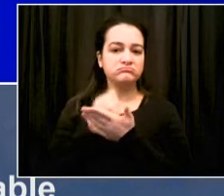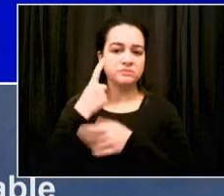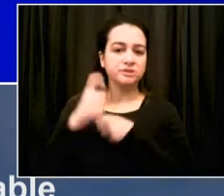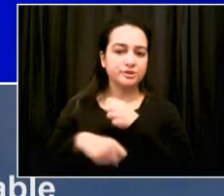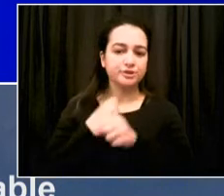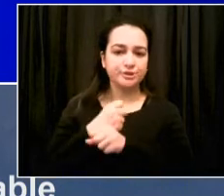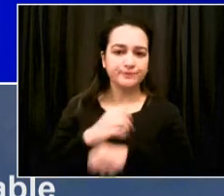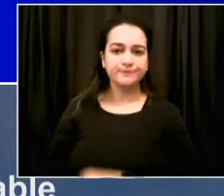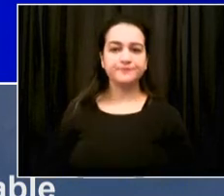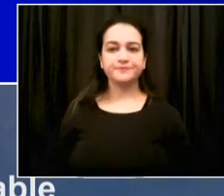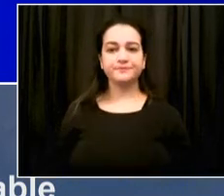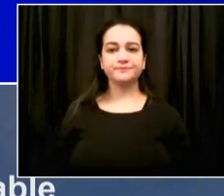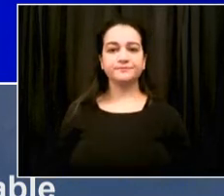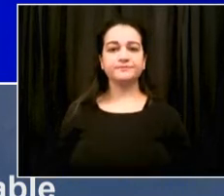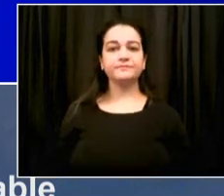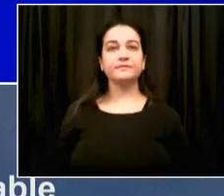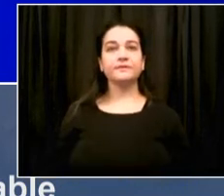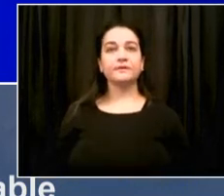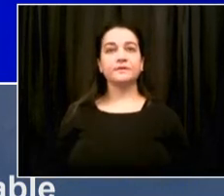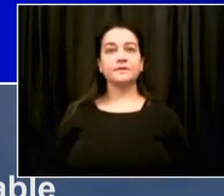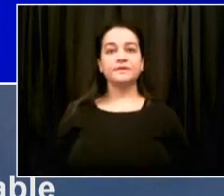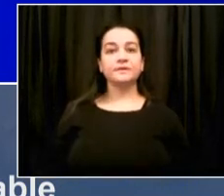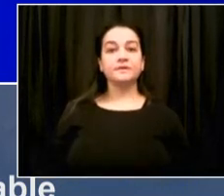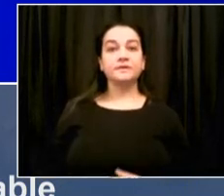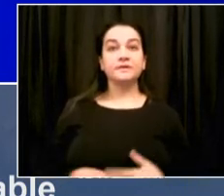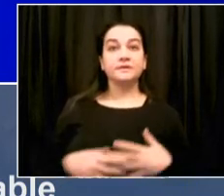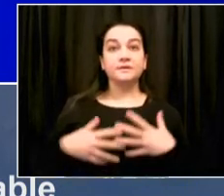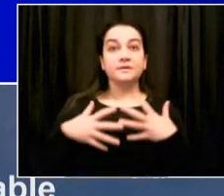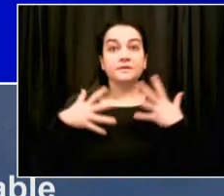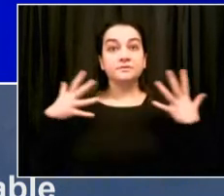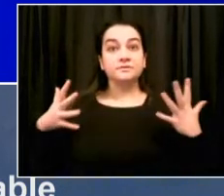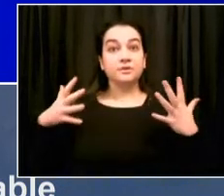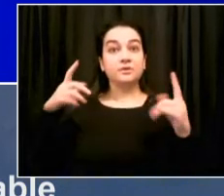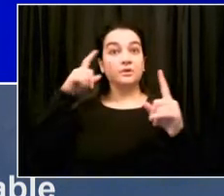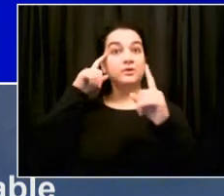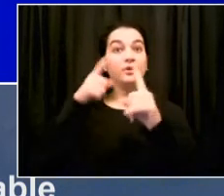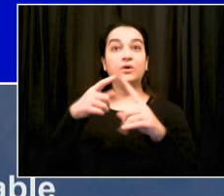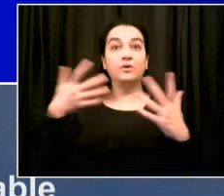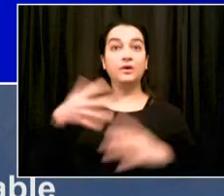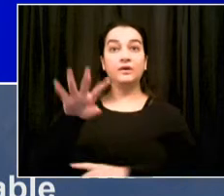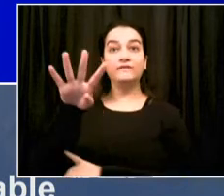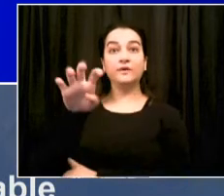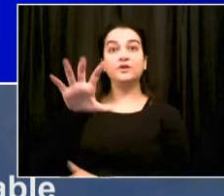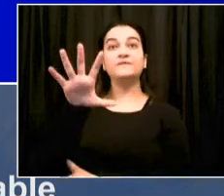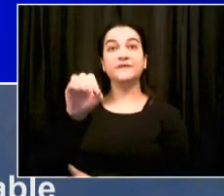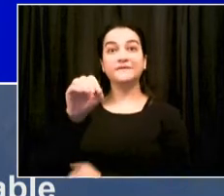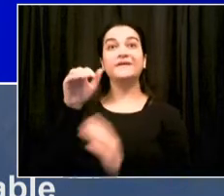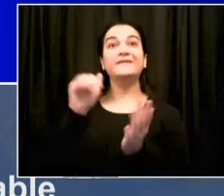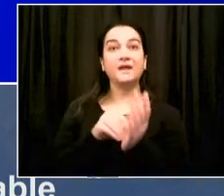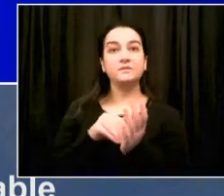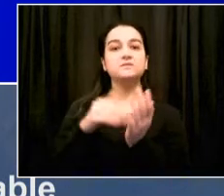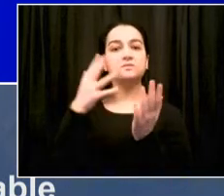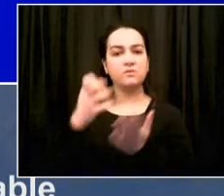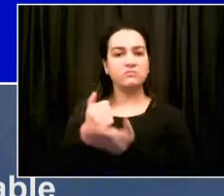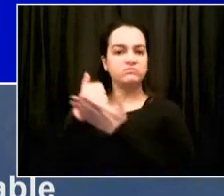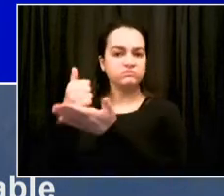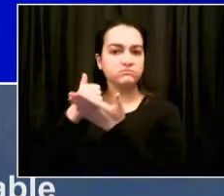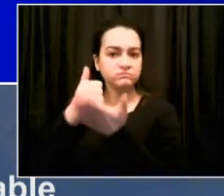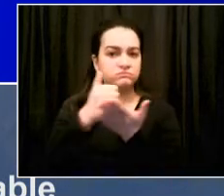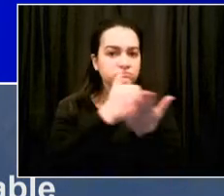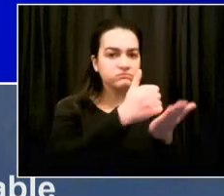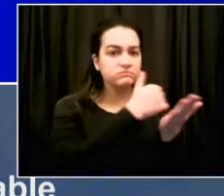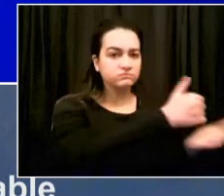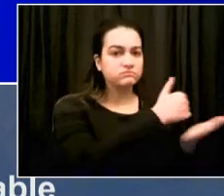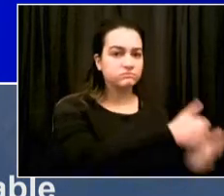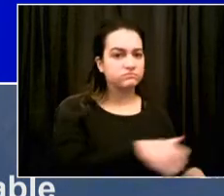445,000 New Yorkers. And through our new and improved Housing Connect lottery system, we're continuing to work on all